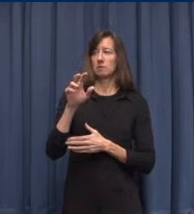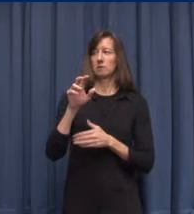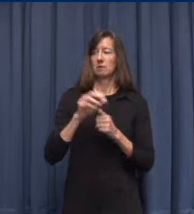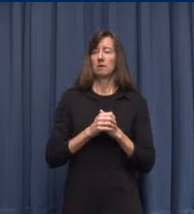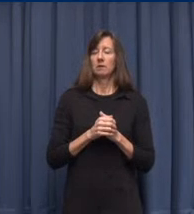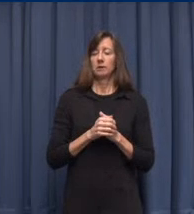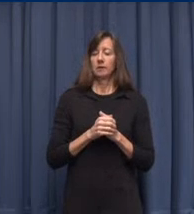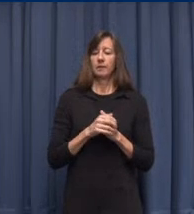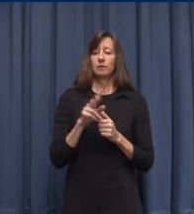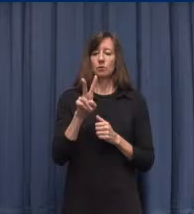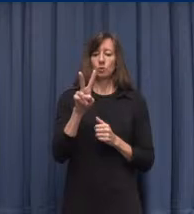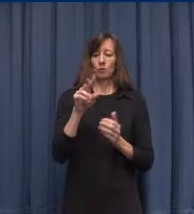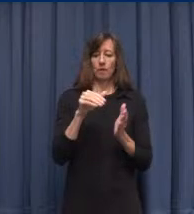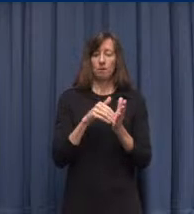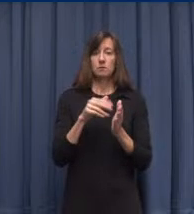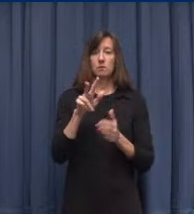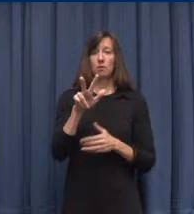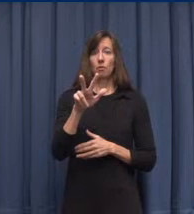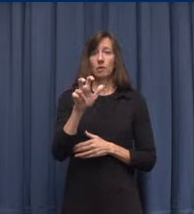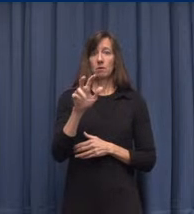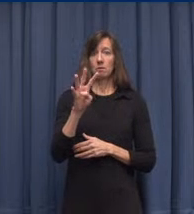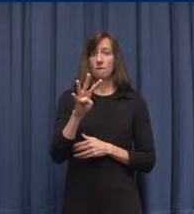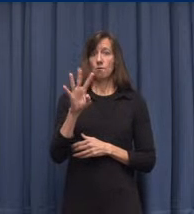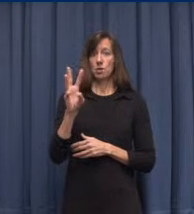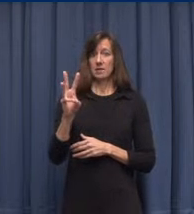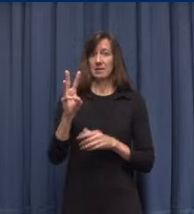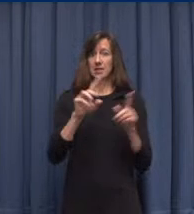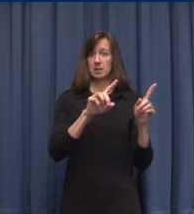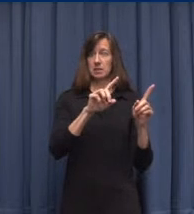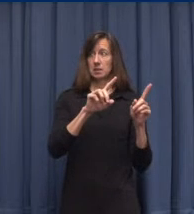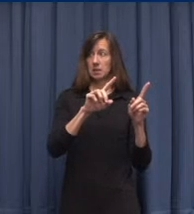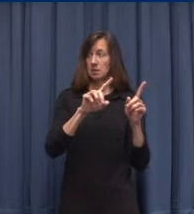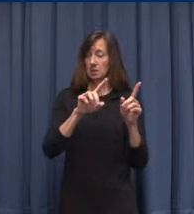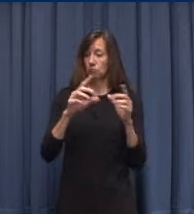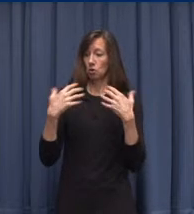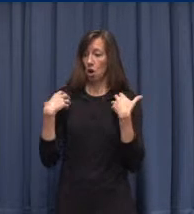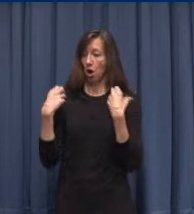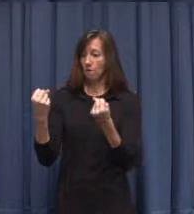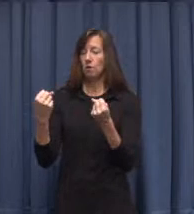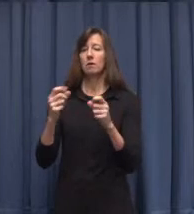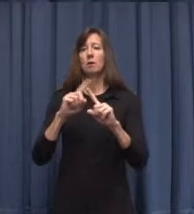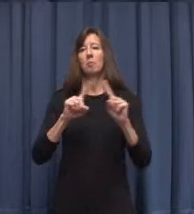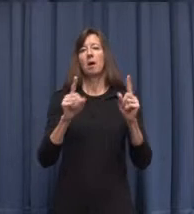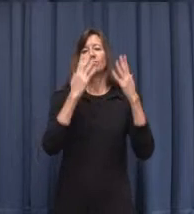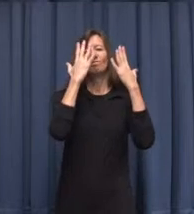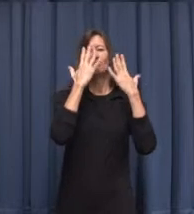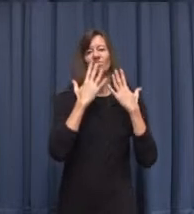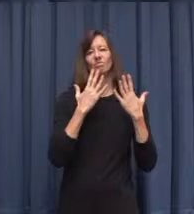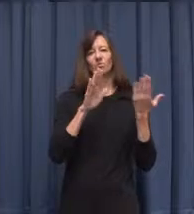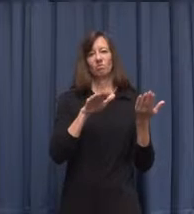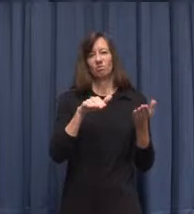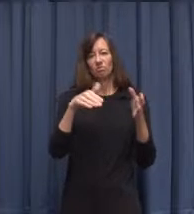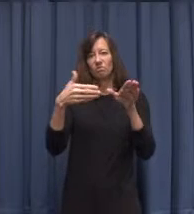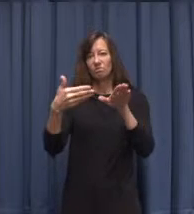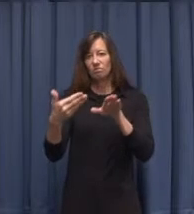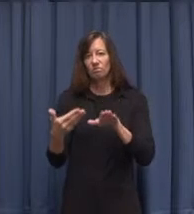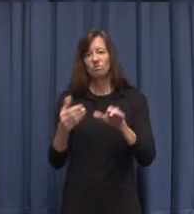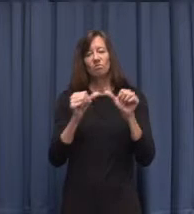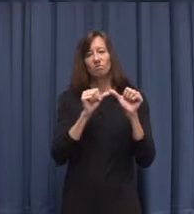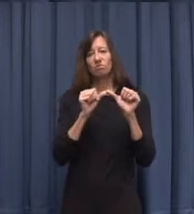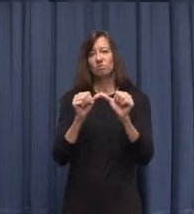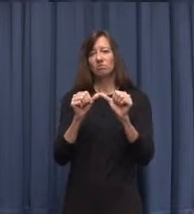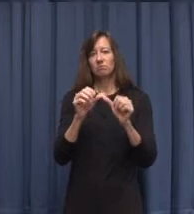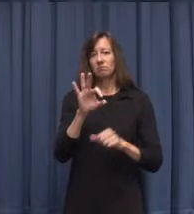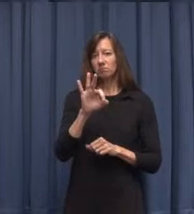concerned with the growing case numbers that lagging indicator of fatalities is almost certain to go up in